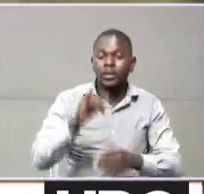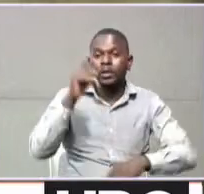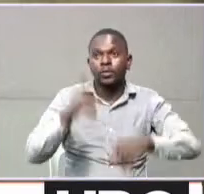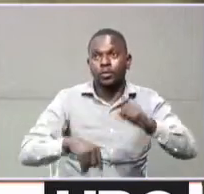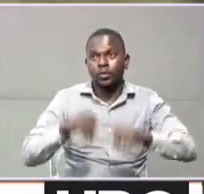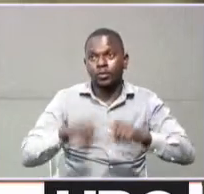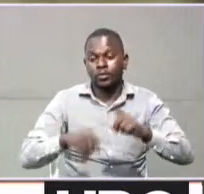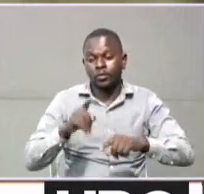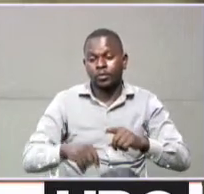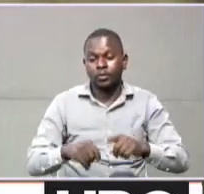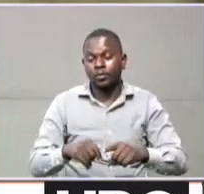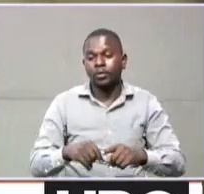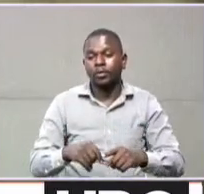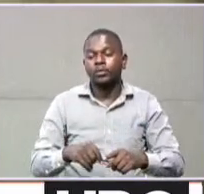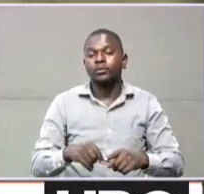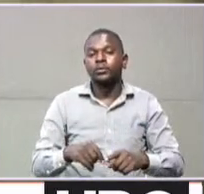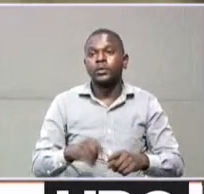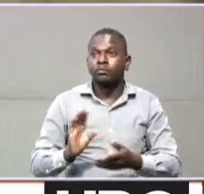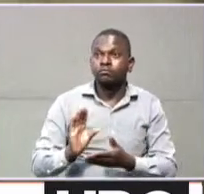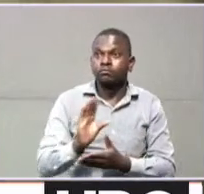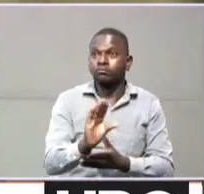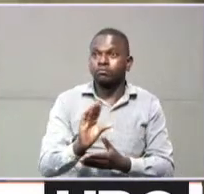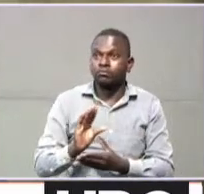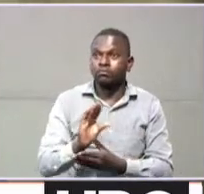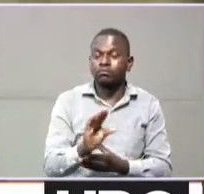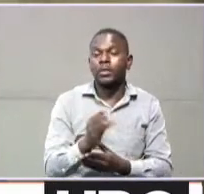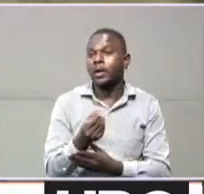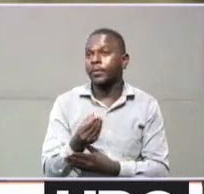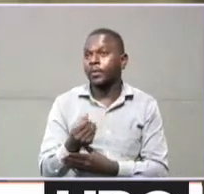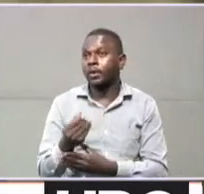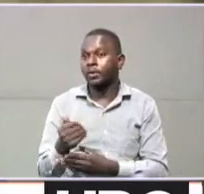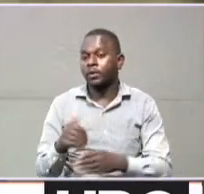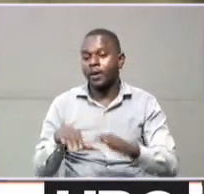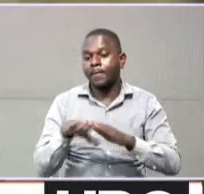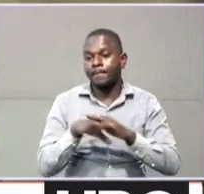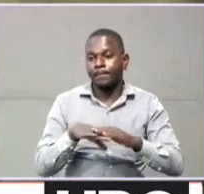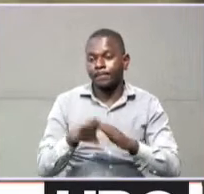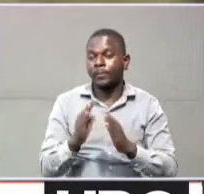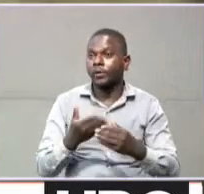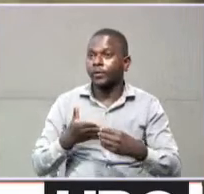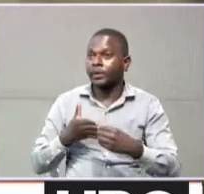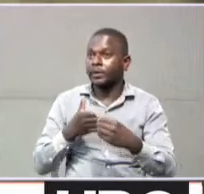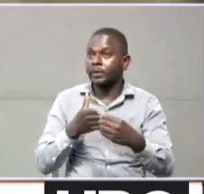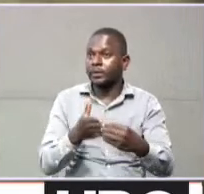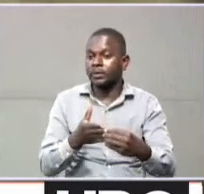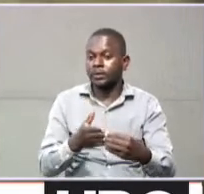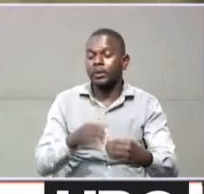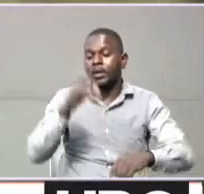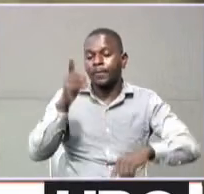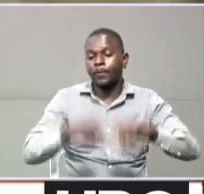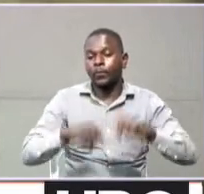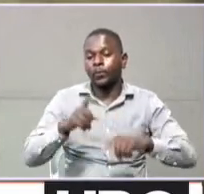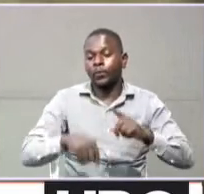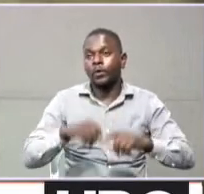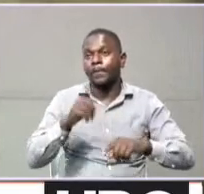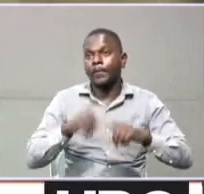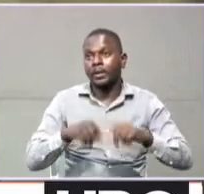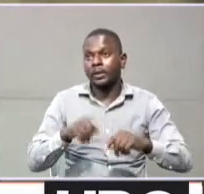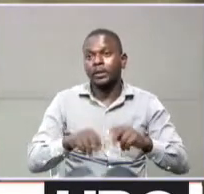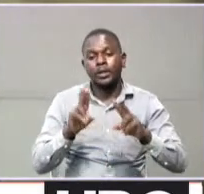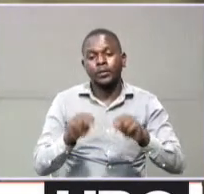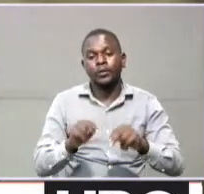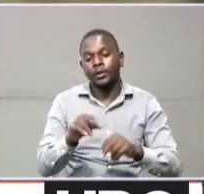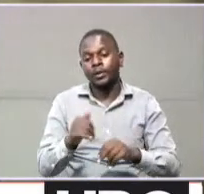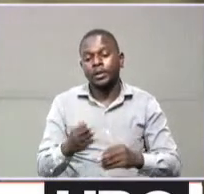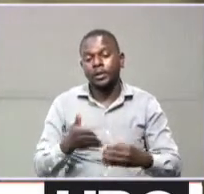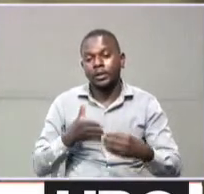parties and we base on the leadership of these political parties no any other